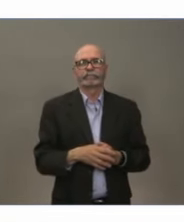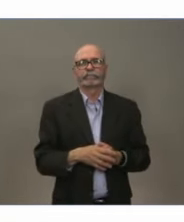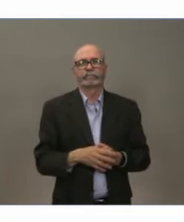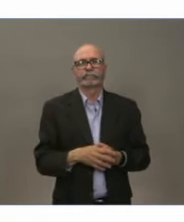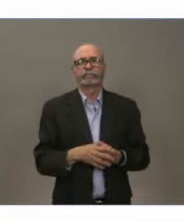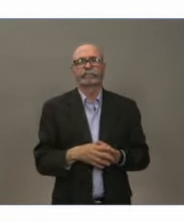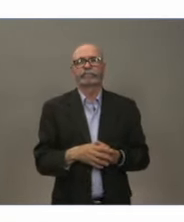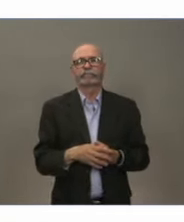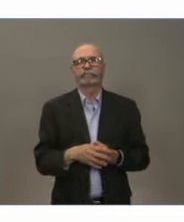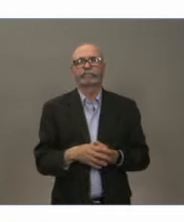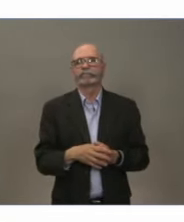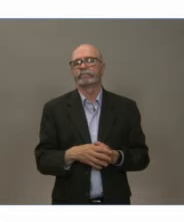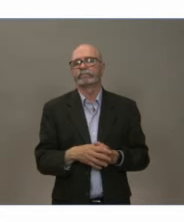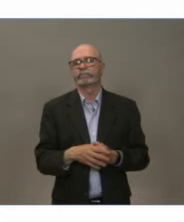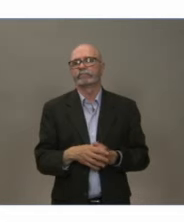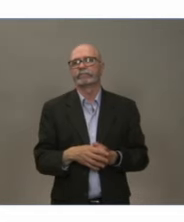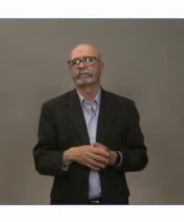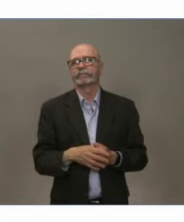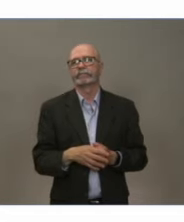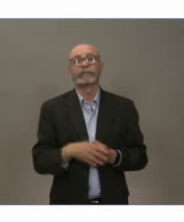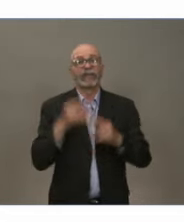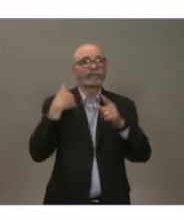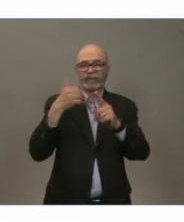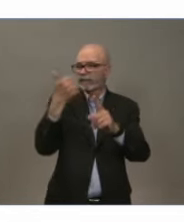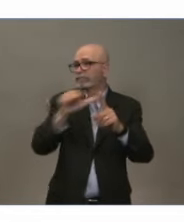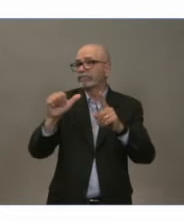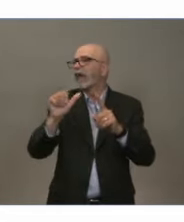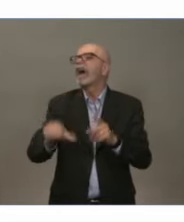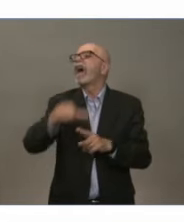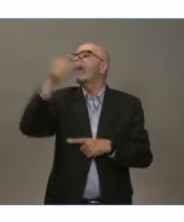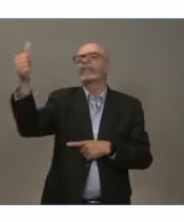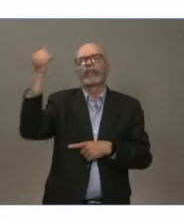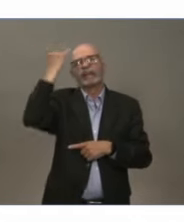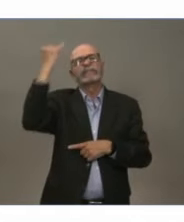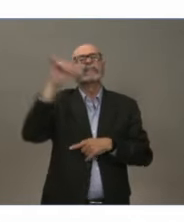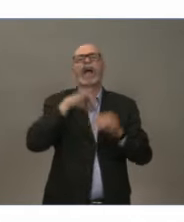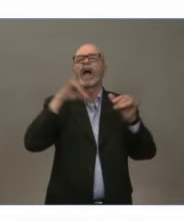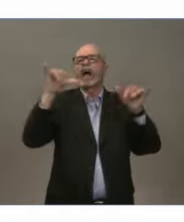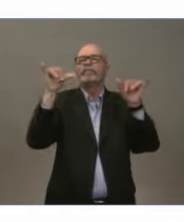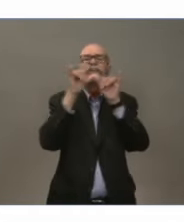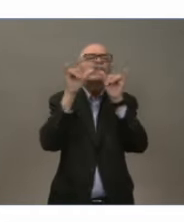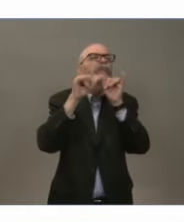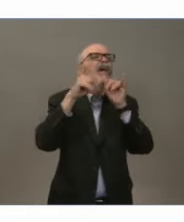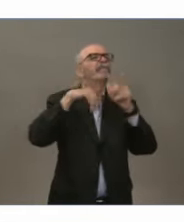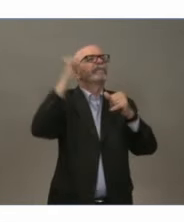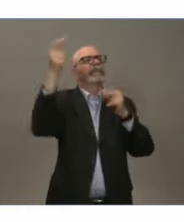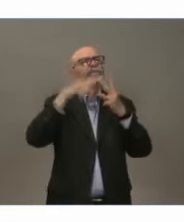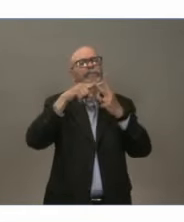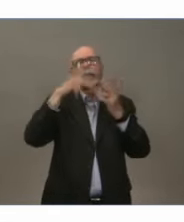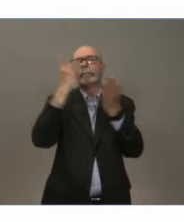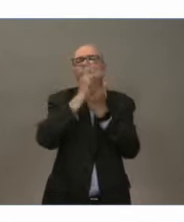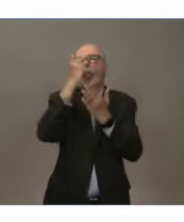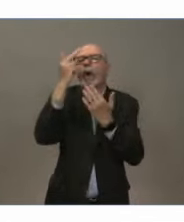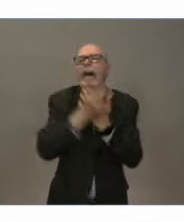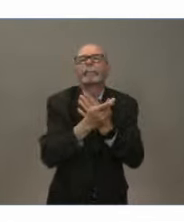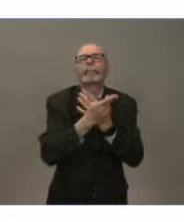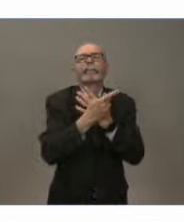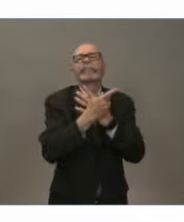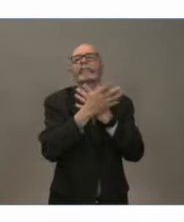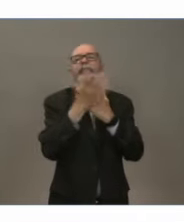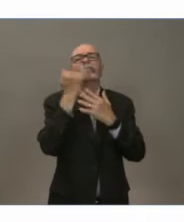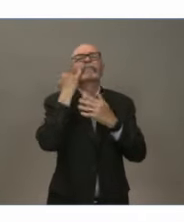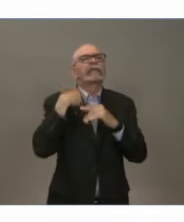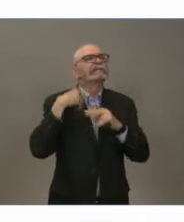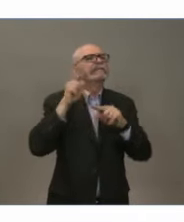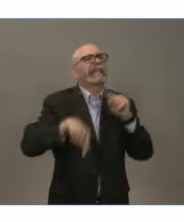for people who may not be eligible to either the federal aid and the aid that you announced because they earn